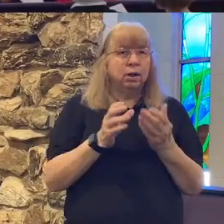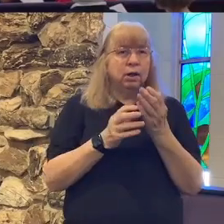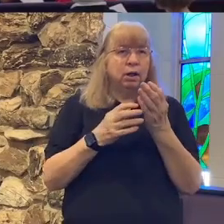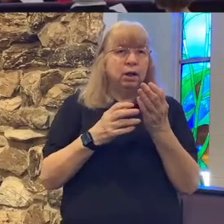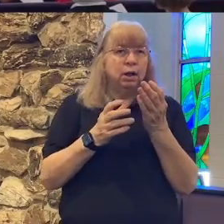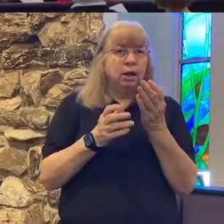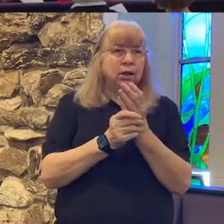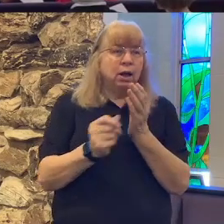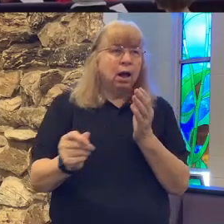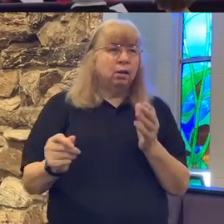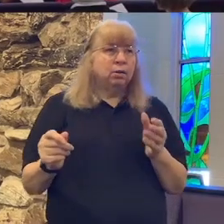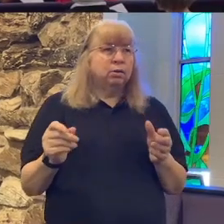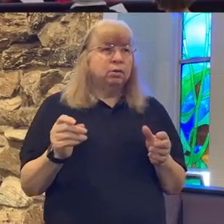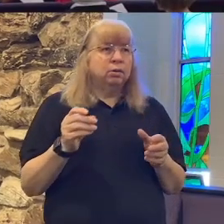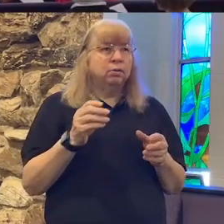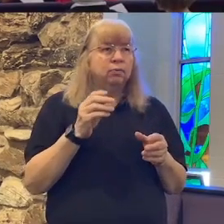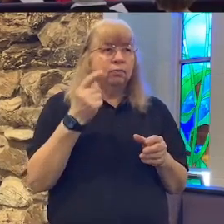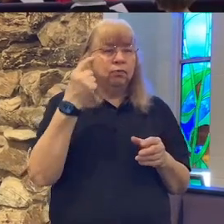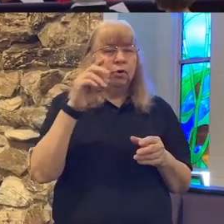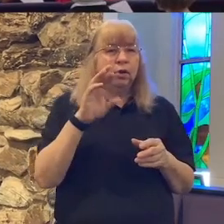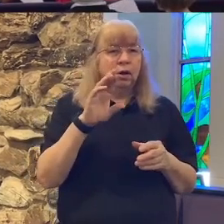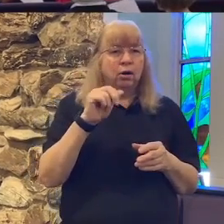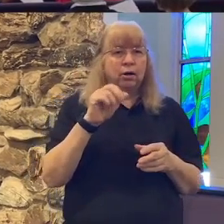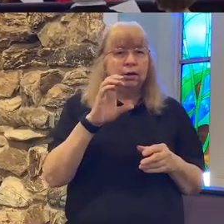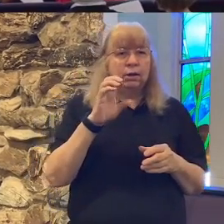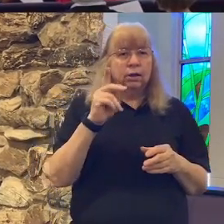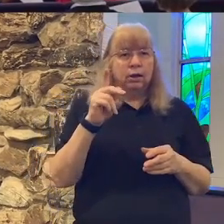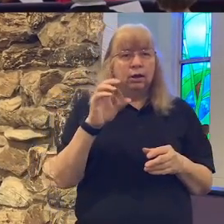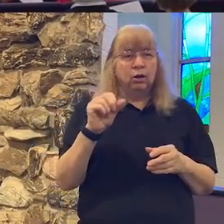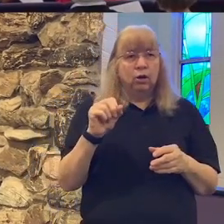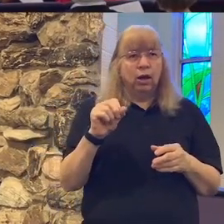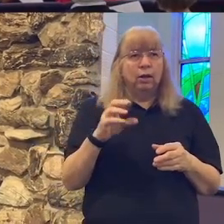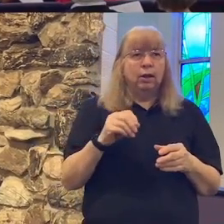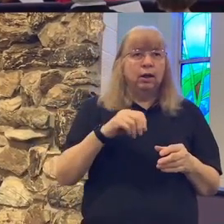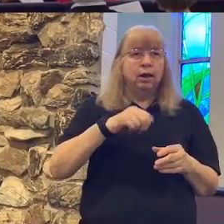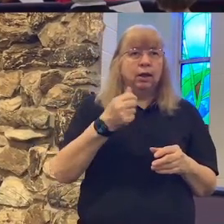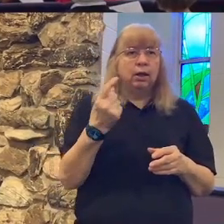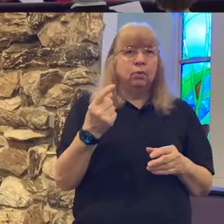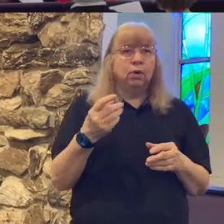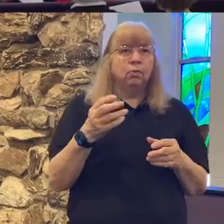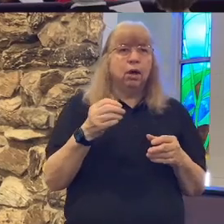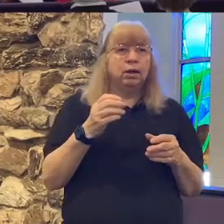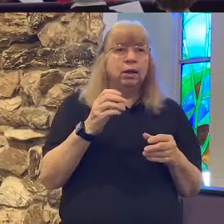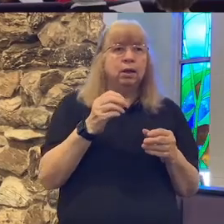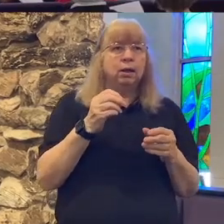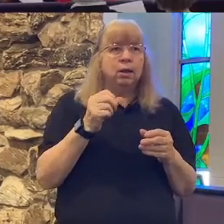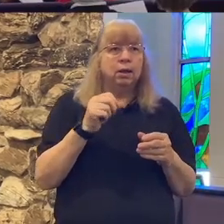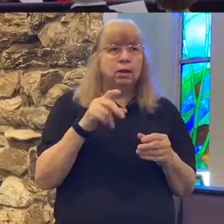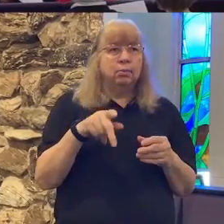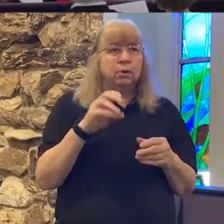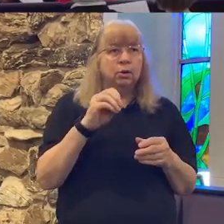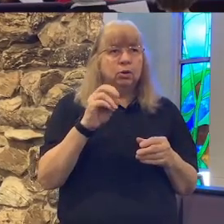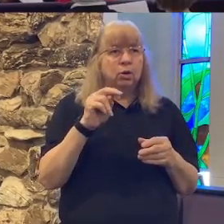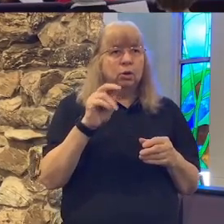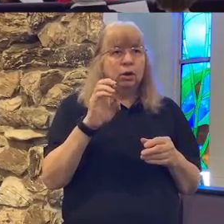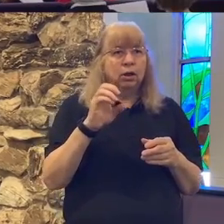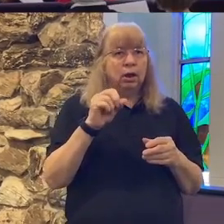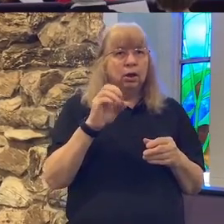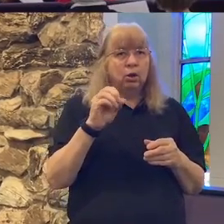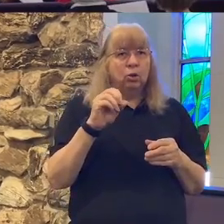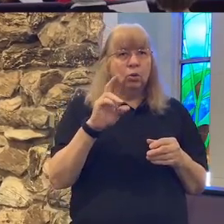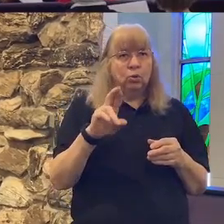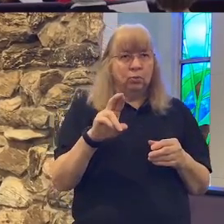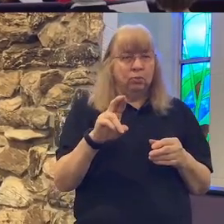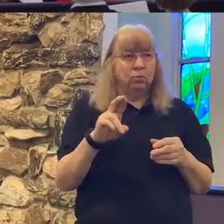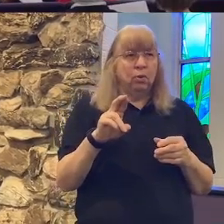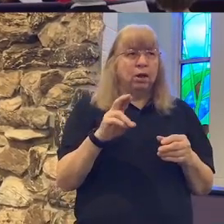us the hindquarters super cheap. So, if anybody wants to sponsor an additional rack of hindquarters of the six, it'd be